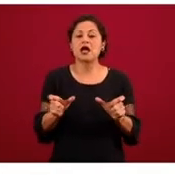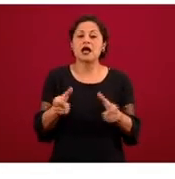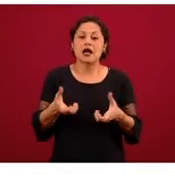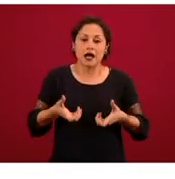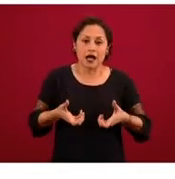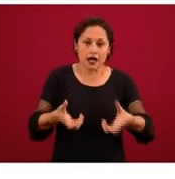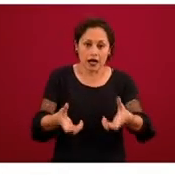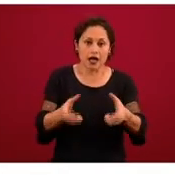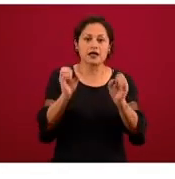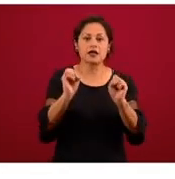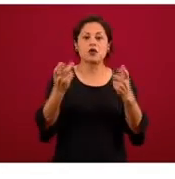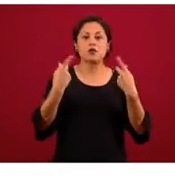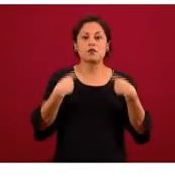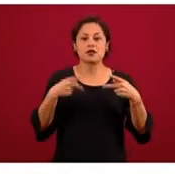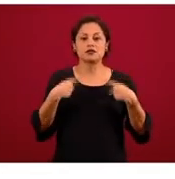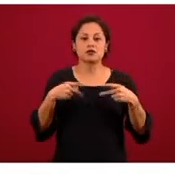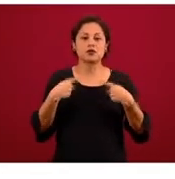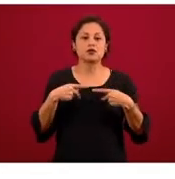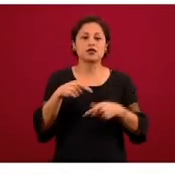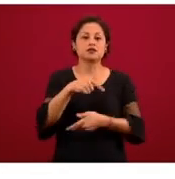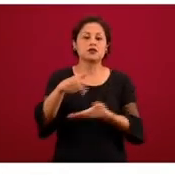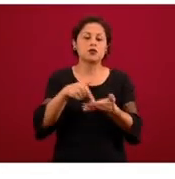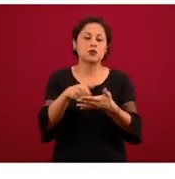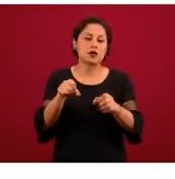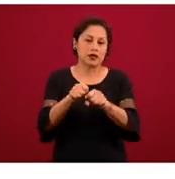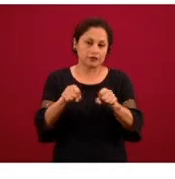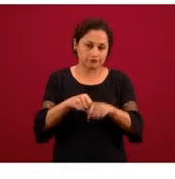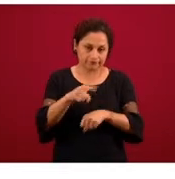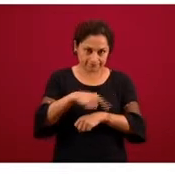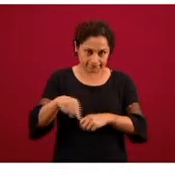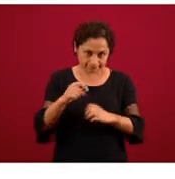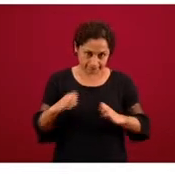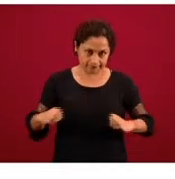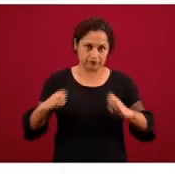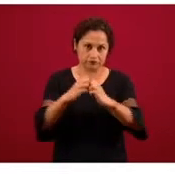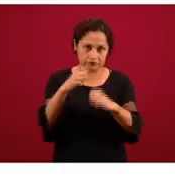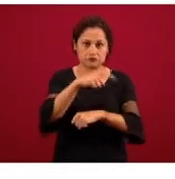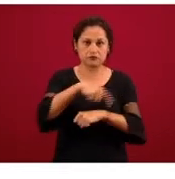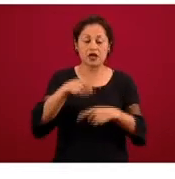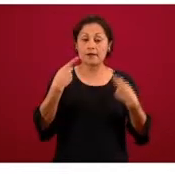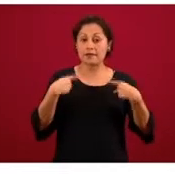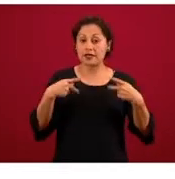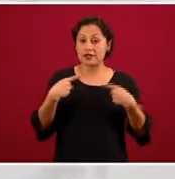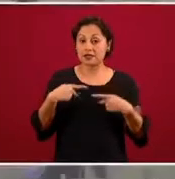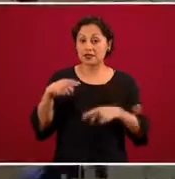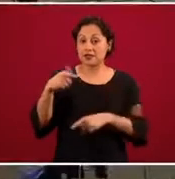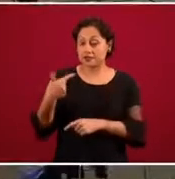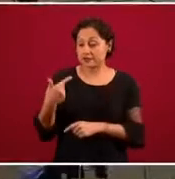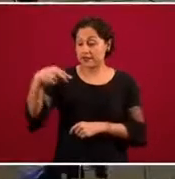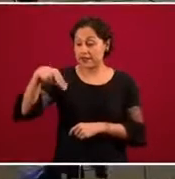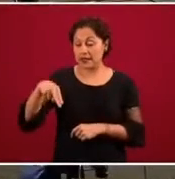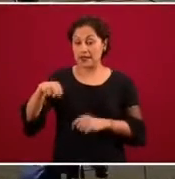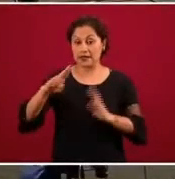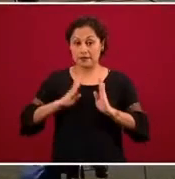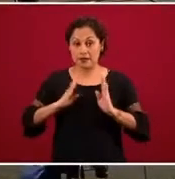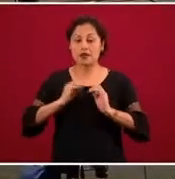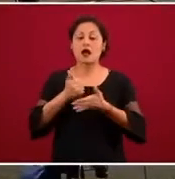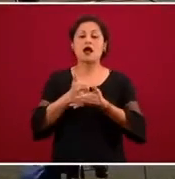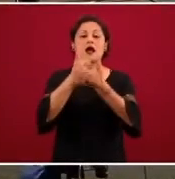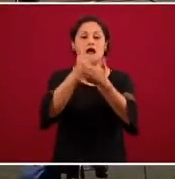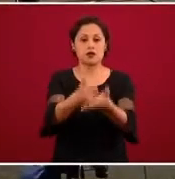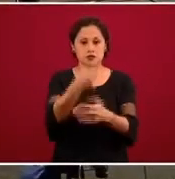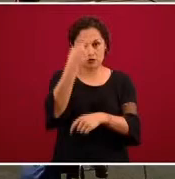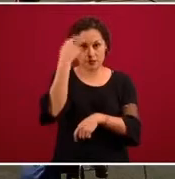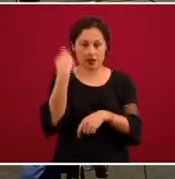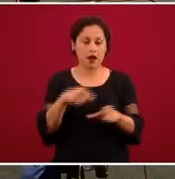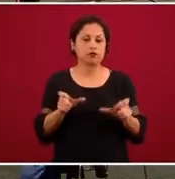surveilling the doors for people who are coming in, who are driving in, and they're going to be taking care of our